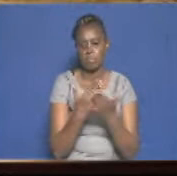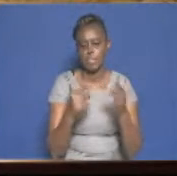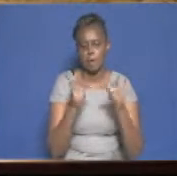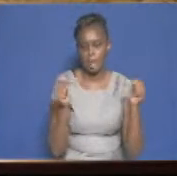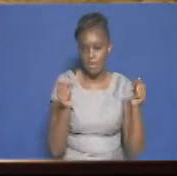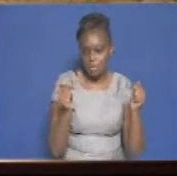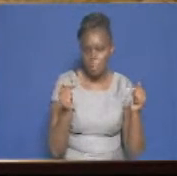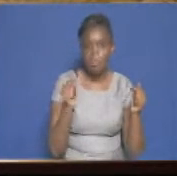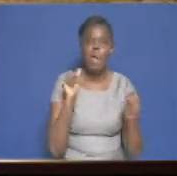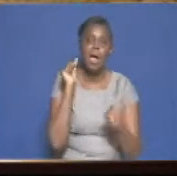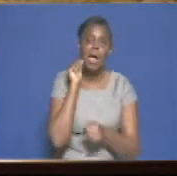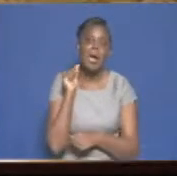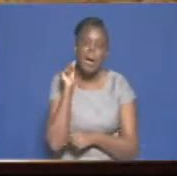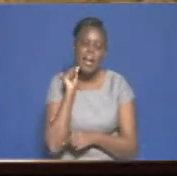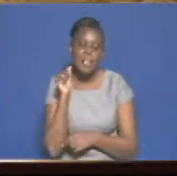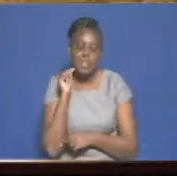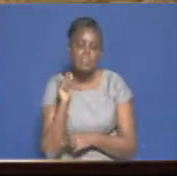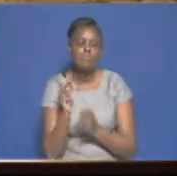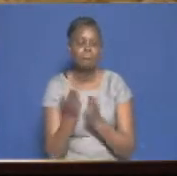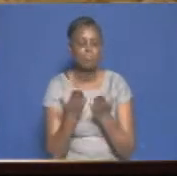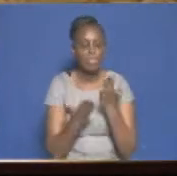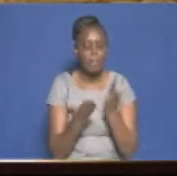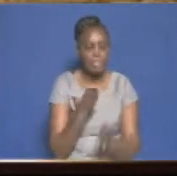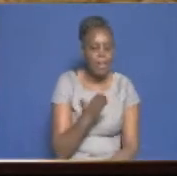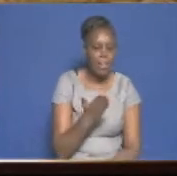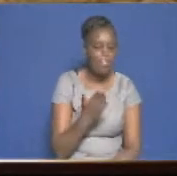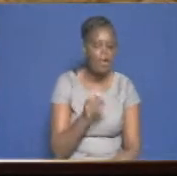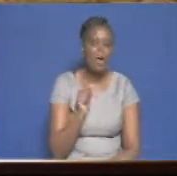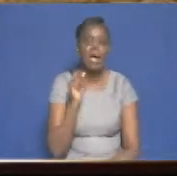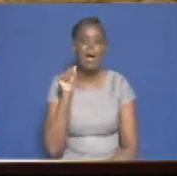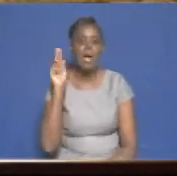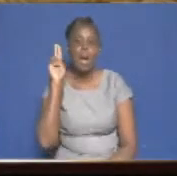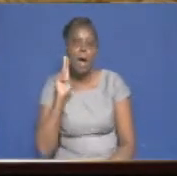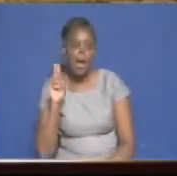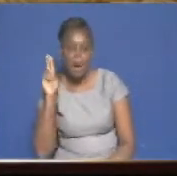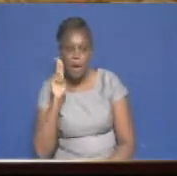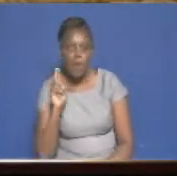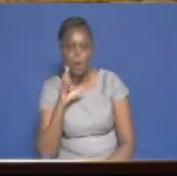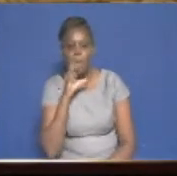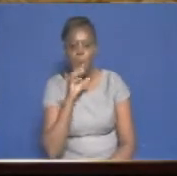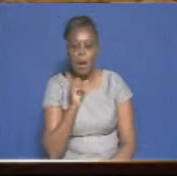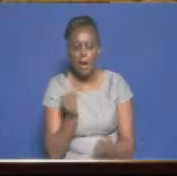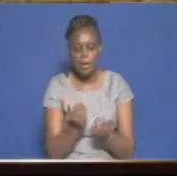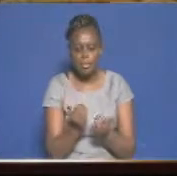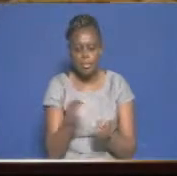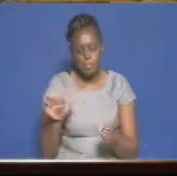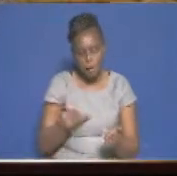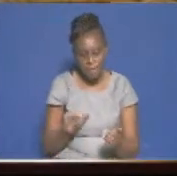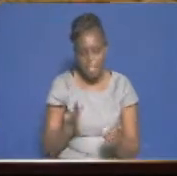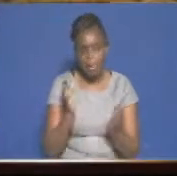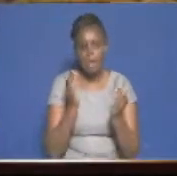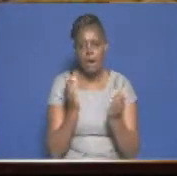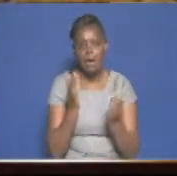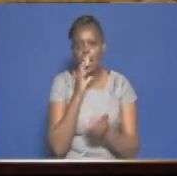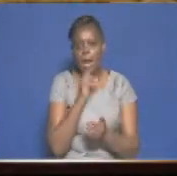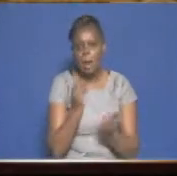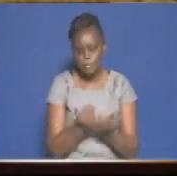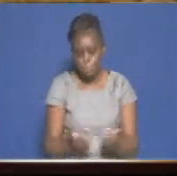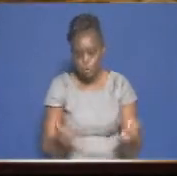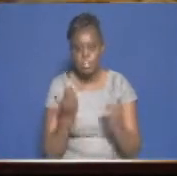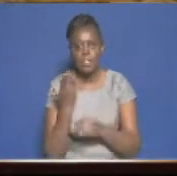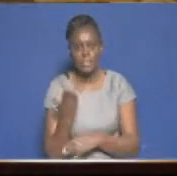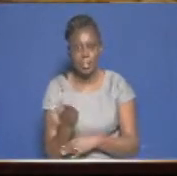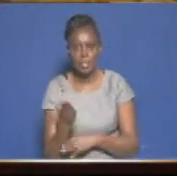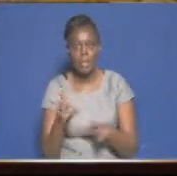or uncles, grandfathers, and the children or grandchildren to the. But please